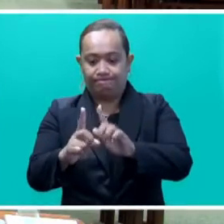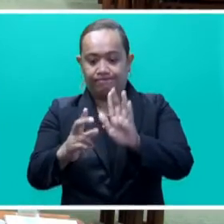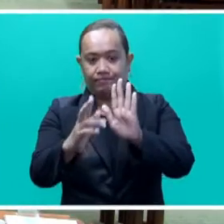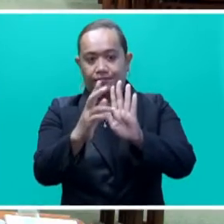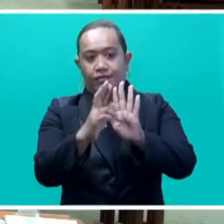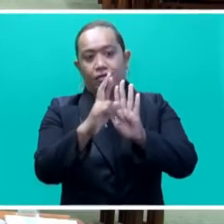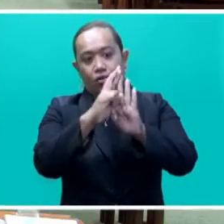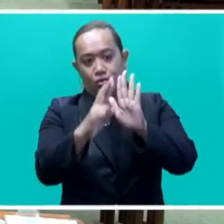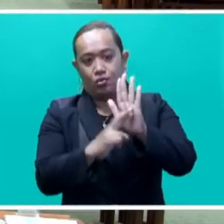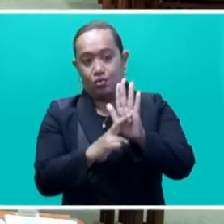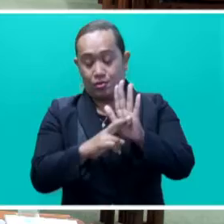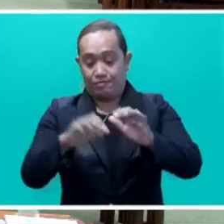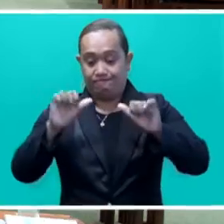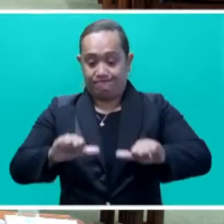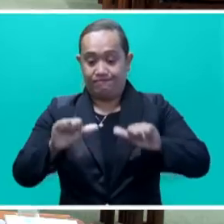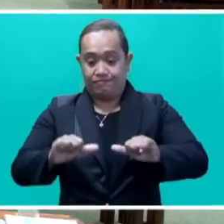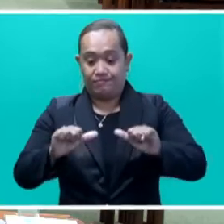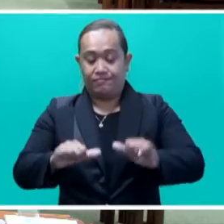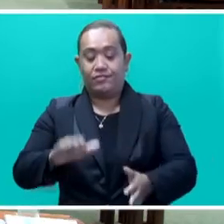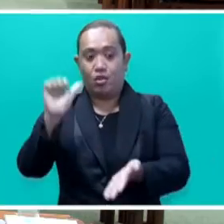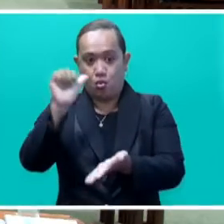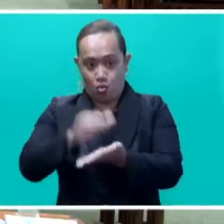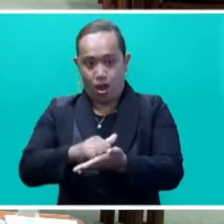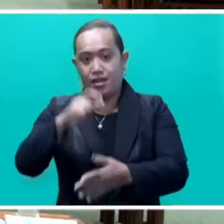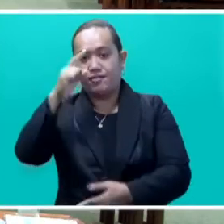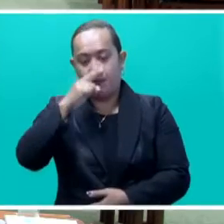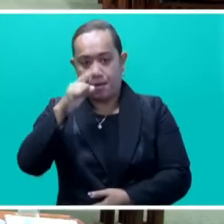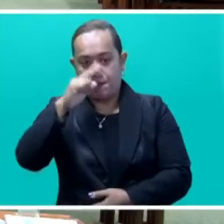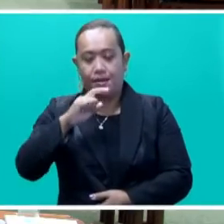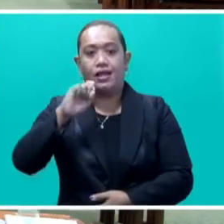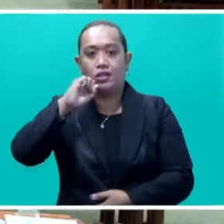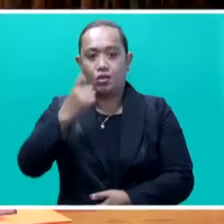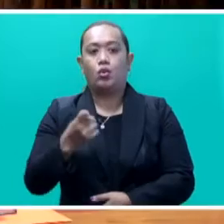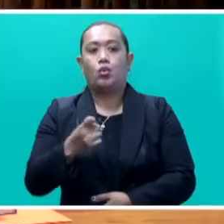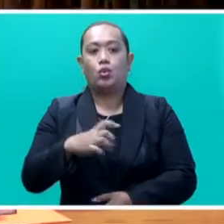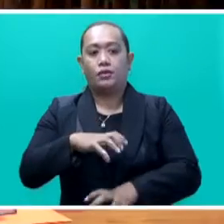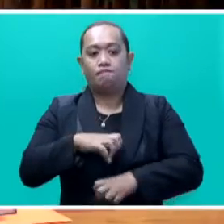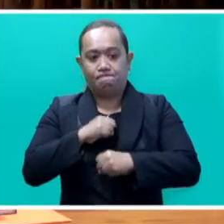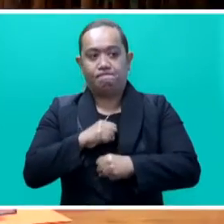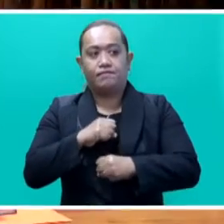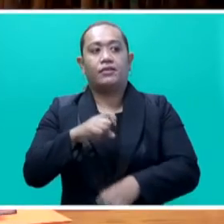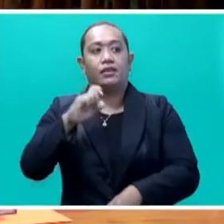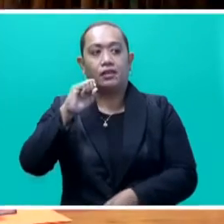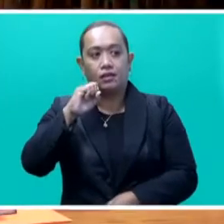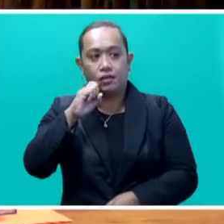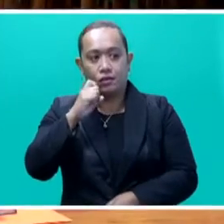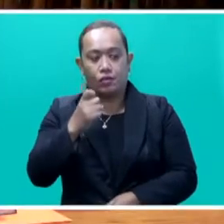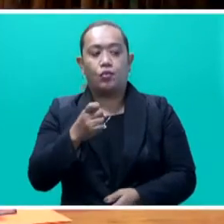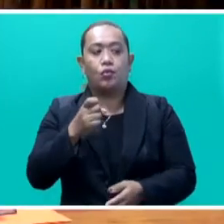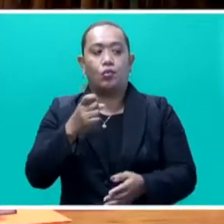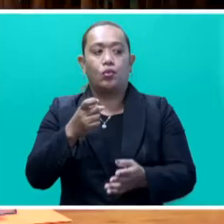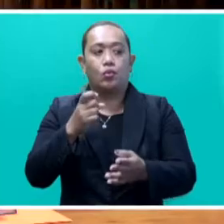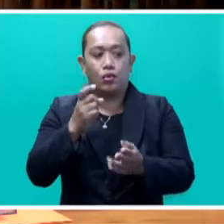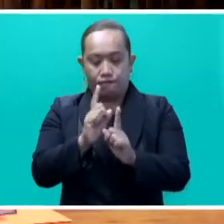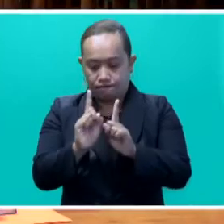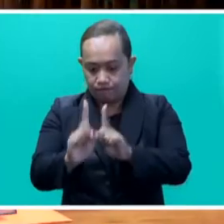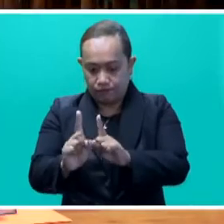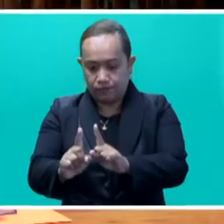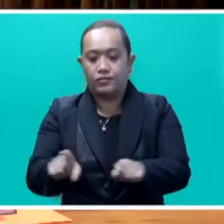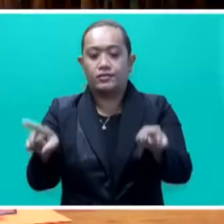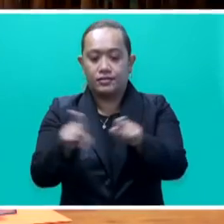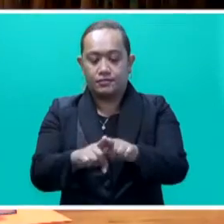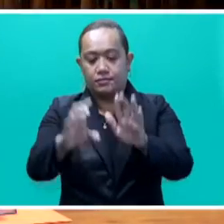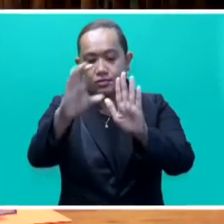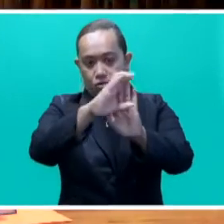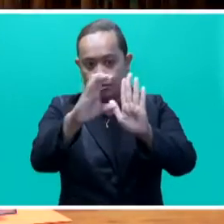people, and will act with integrity and diligently carry out my responsibilities in accordance with the Constitution of the